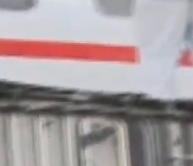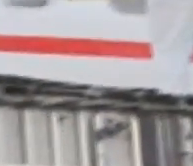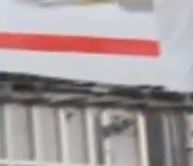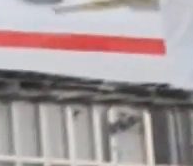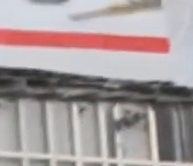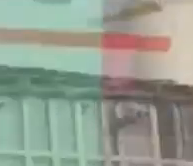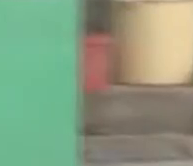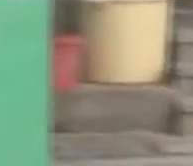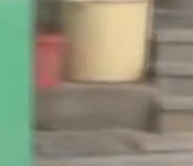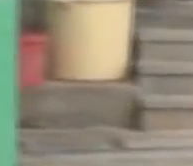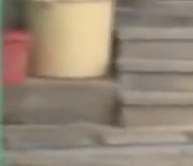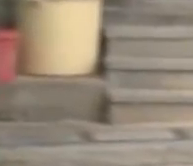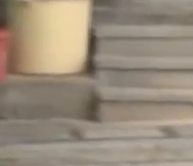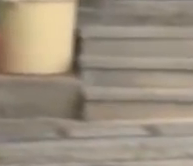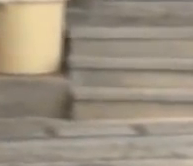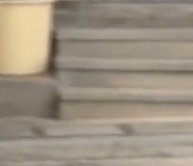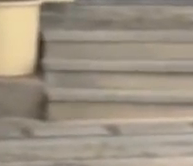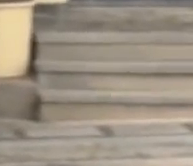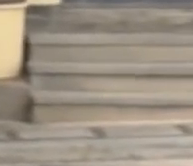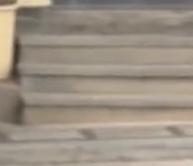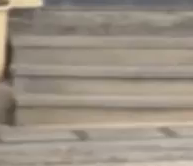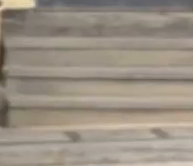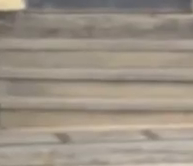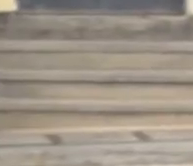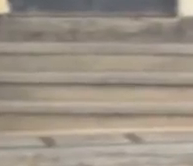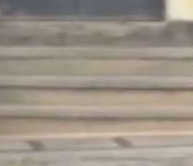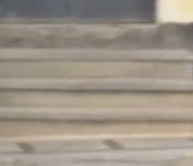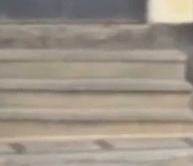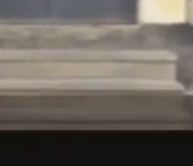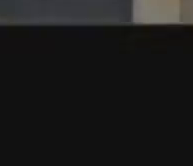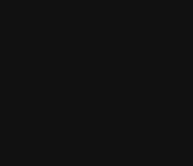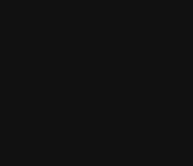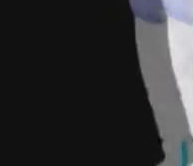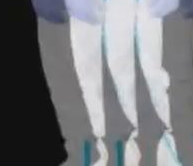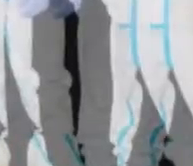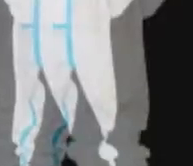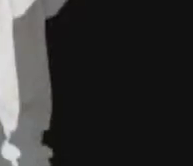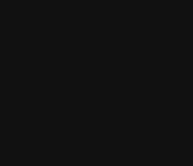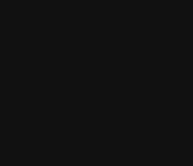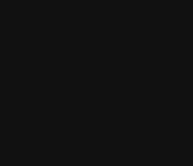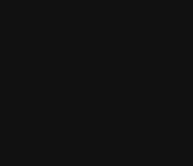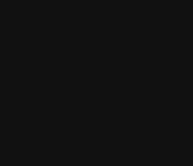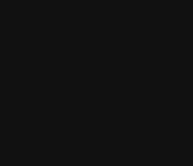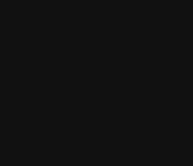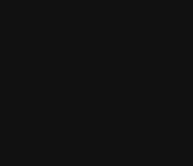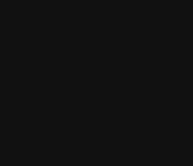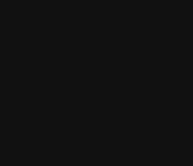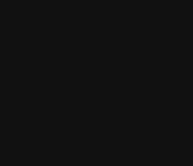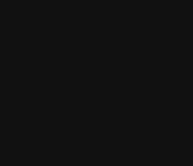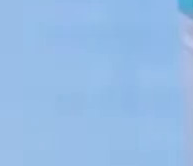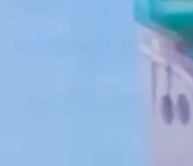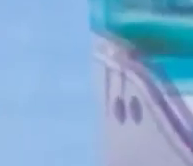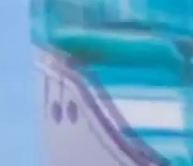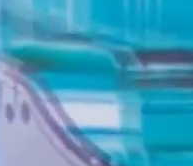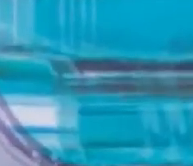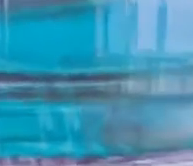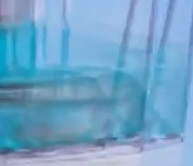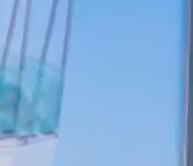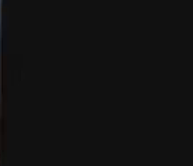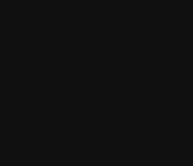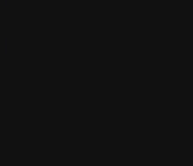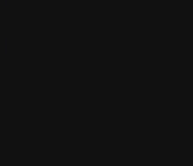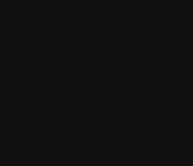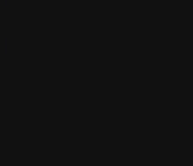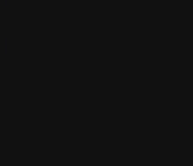disinfects both air and surfaces. This is also effective in disinfecting, prevention and treatment of diseases and pests